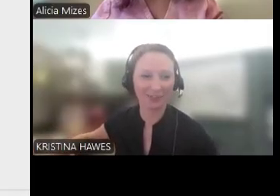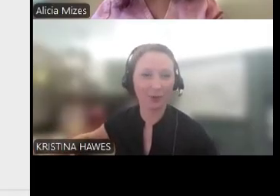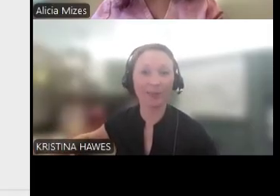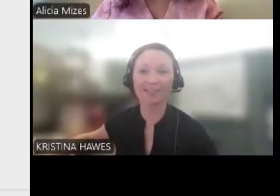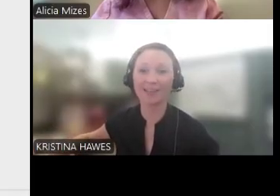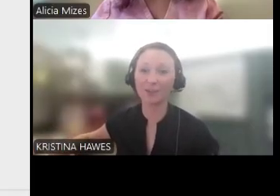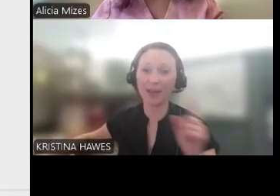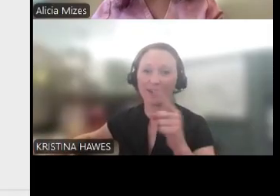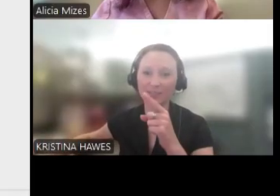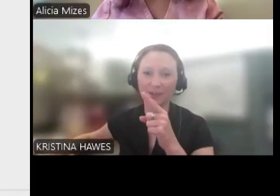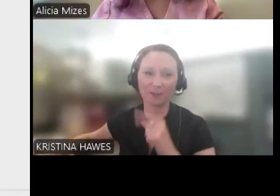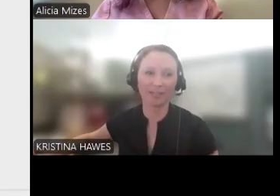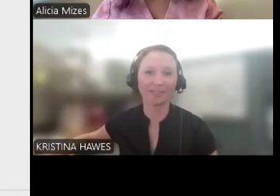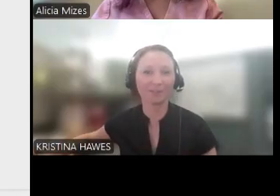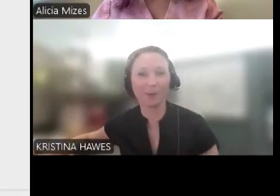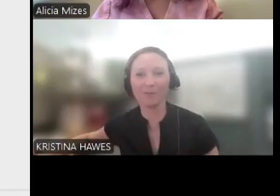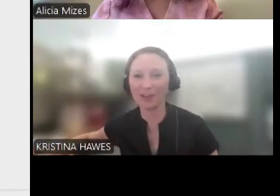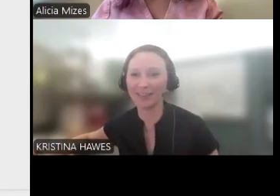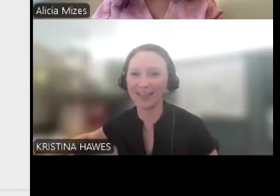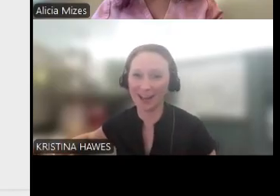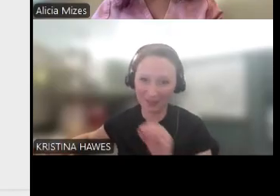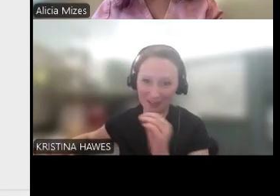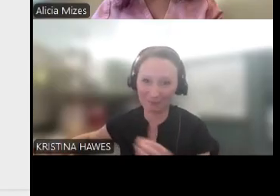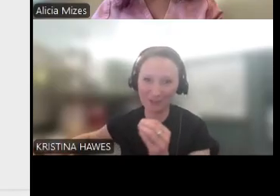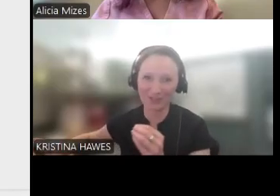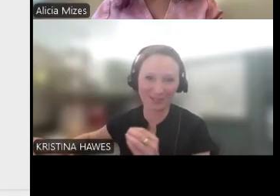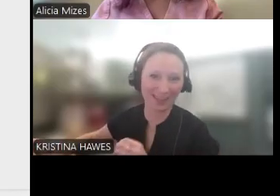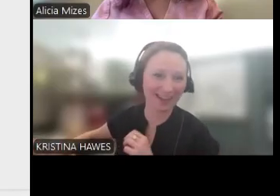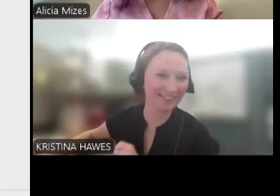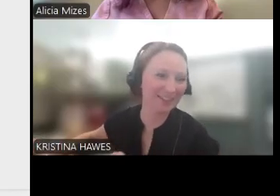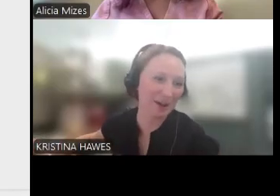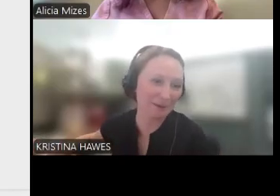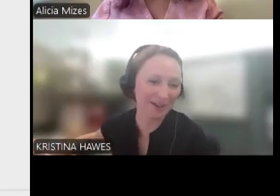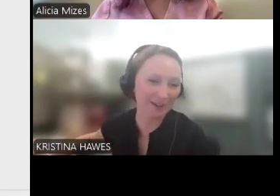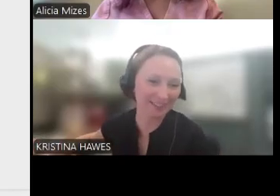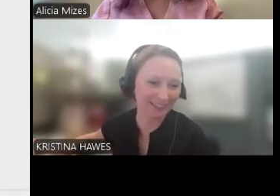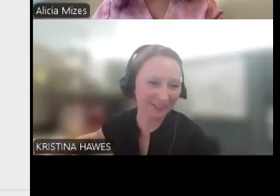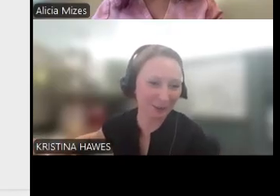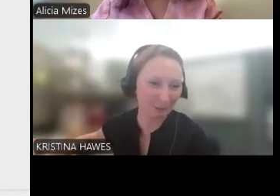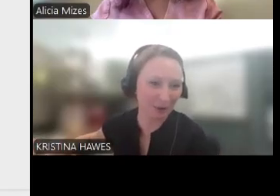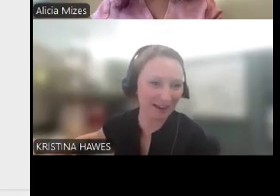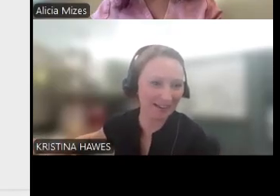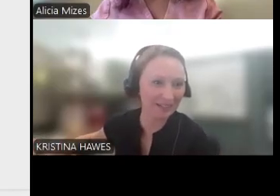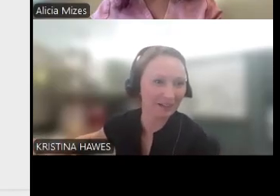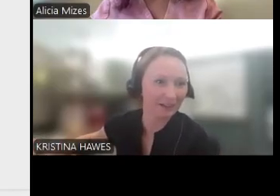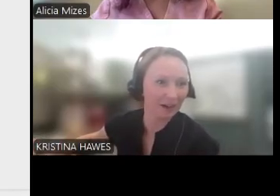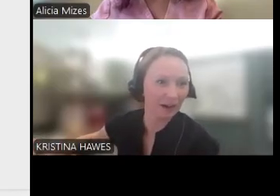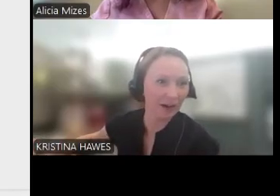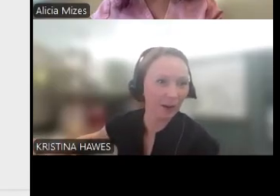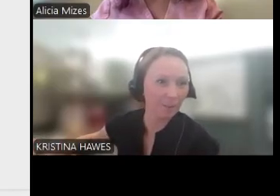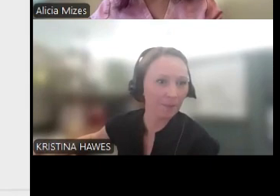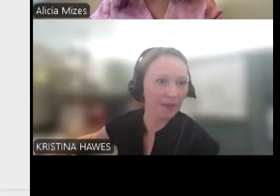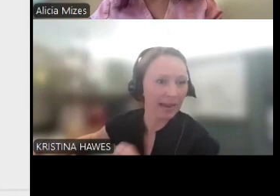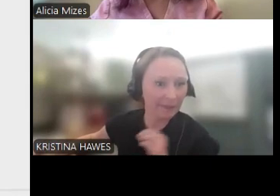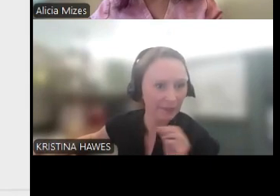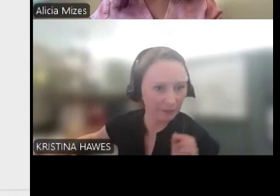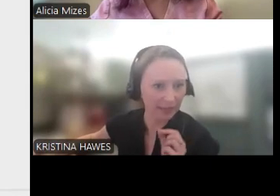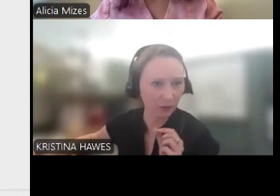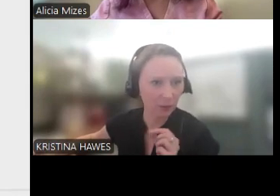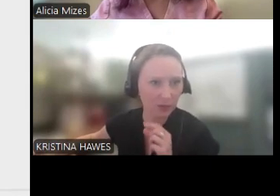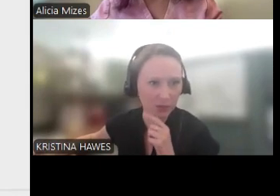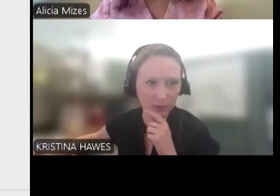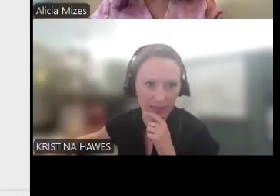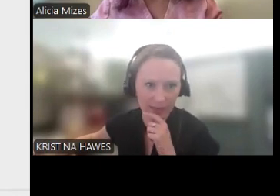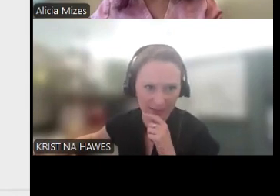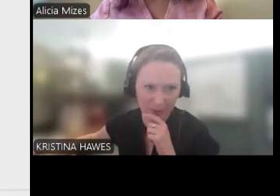That's good to know because I do have CeraVe. So I'm very glad now that I purchased that, hearing that it's a good brand. Yeah. And then the